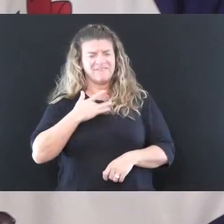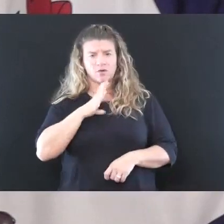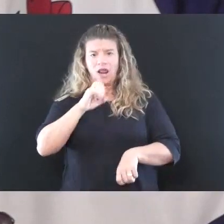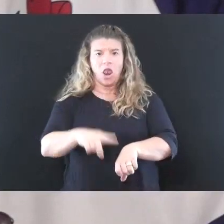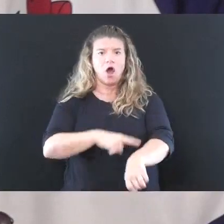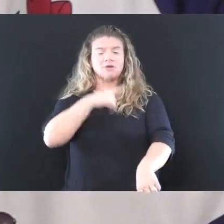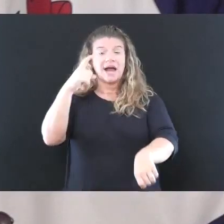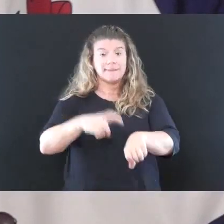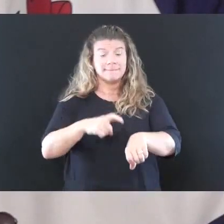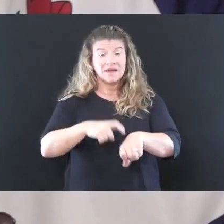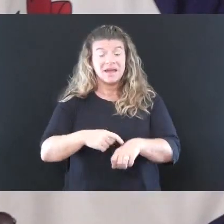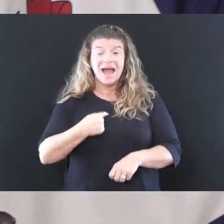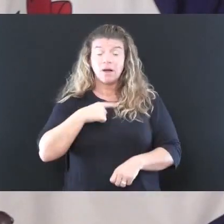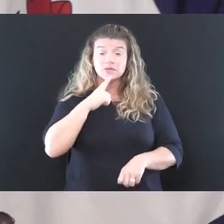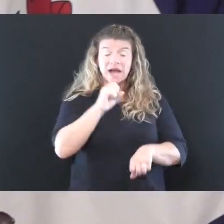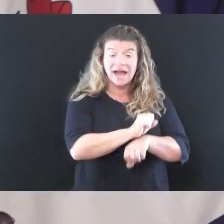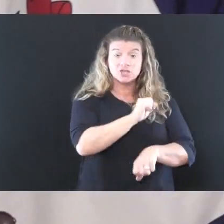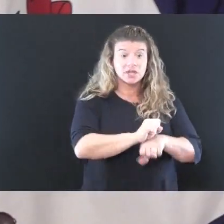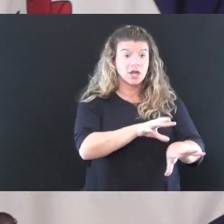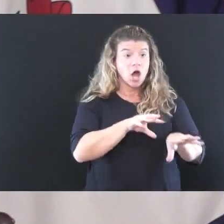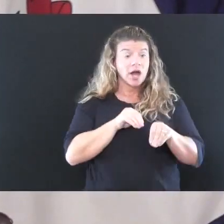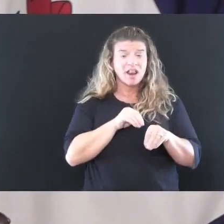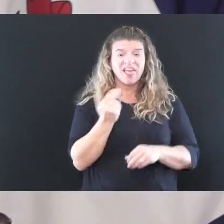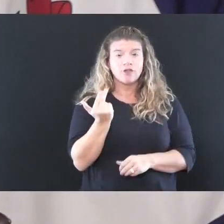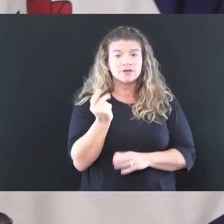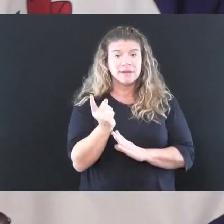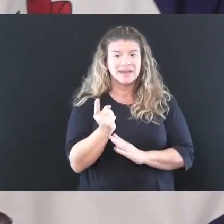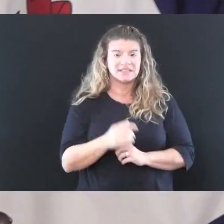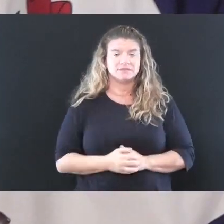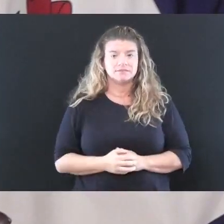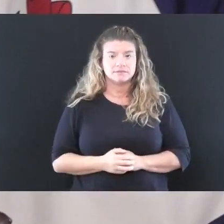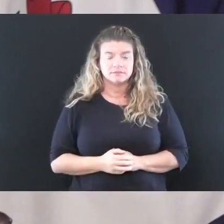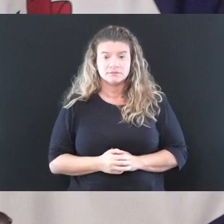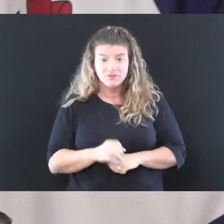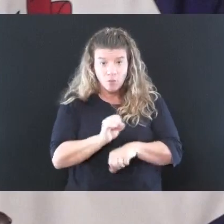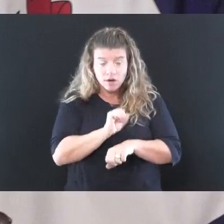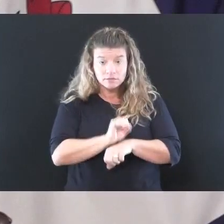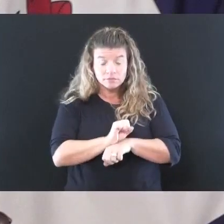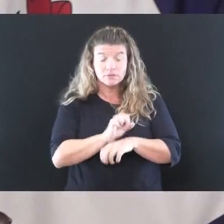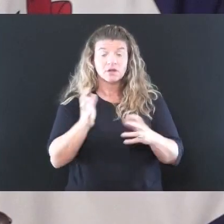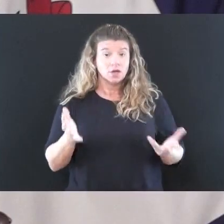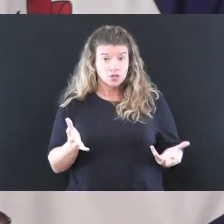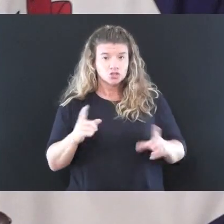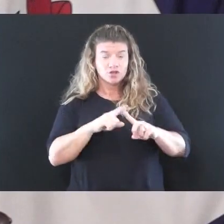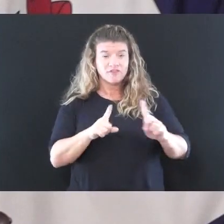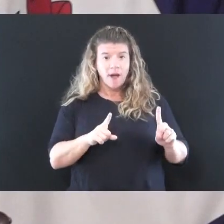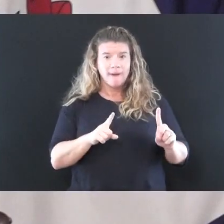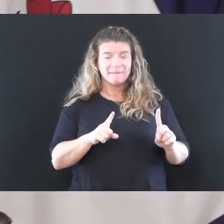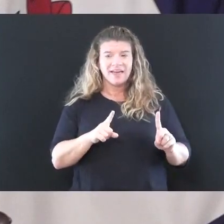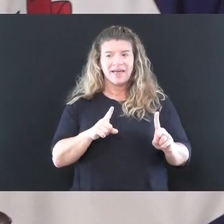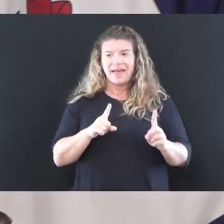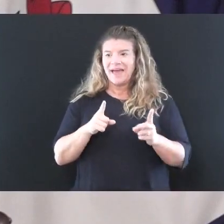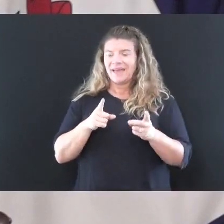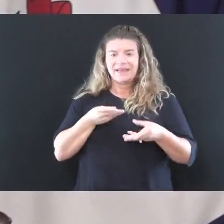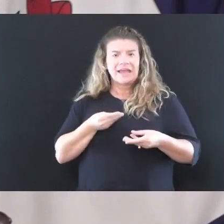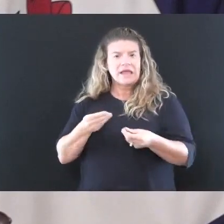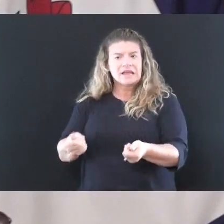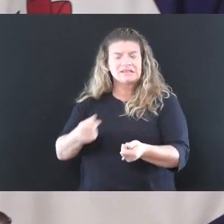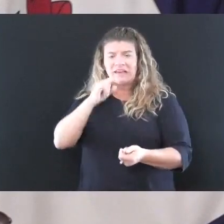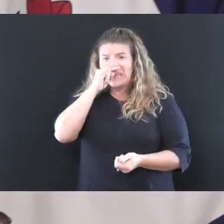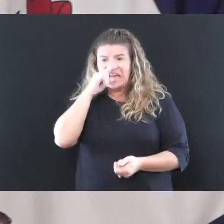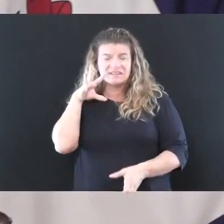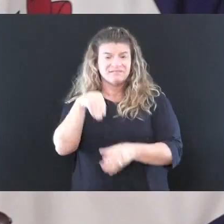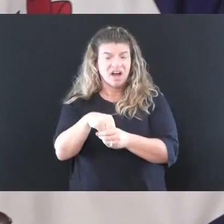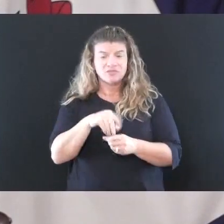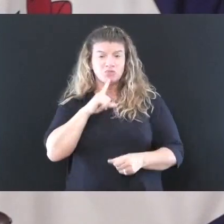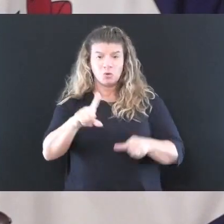I was actually gone from work 13 minutes. And he said, and from the standpoint of the ease with the kids and everything, he said it